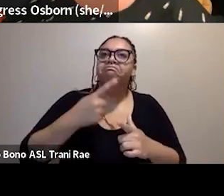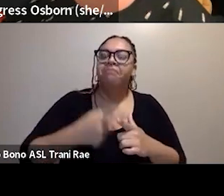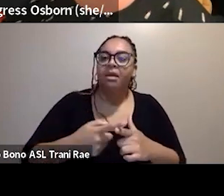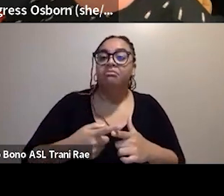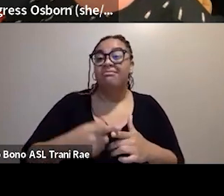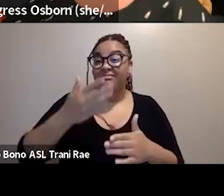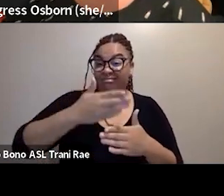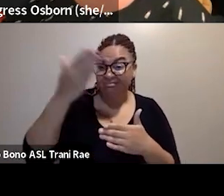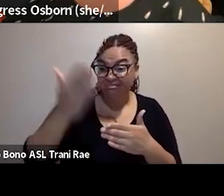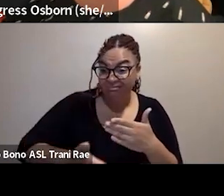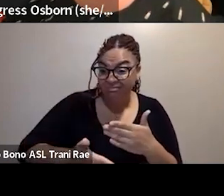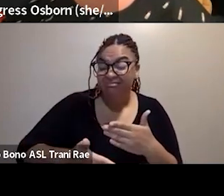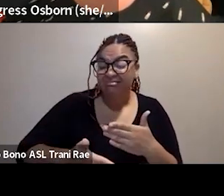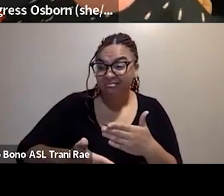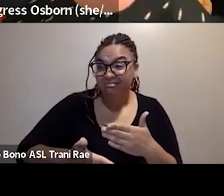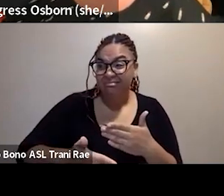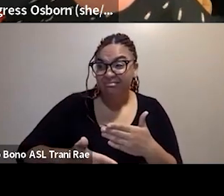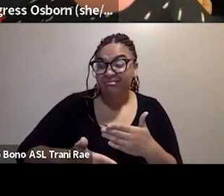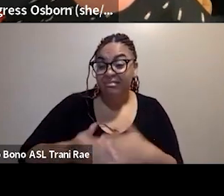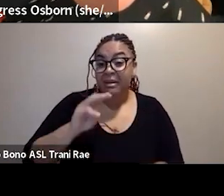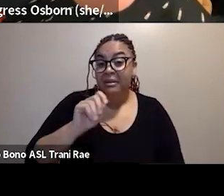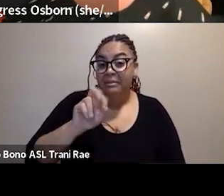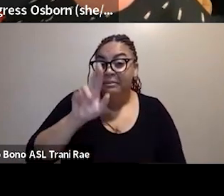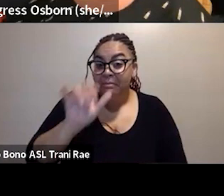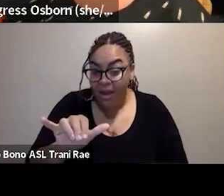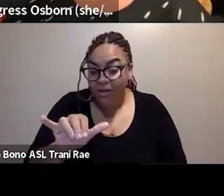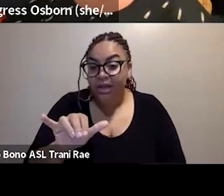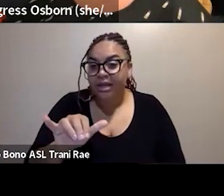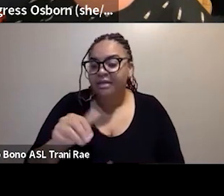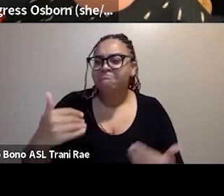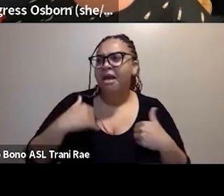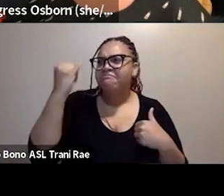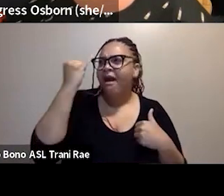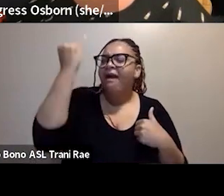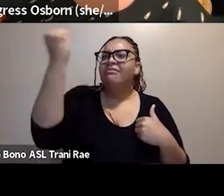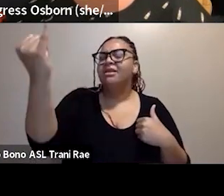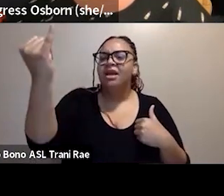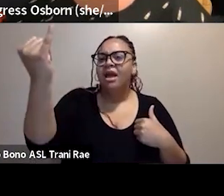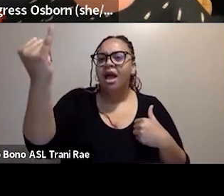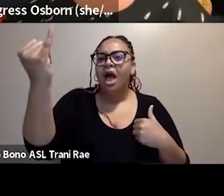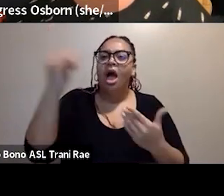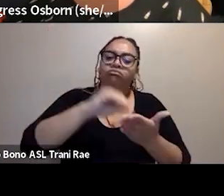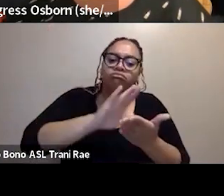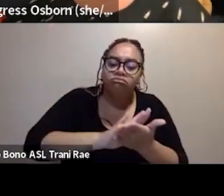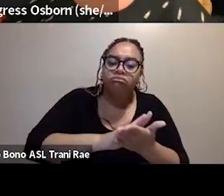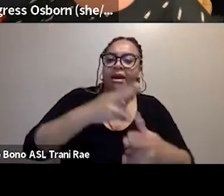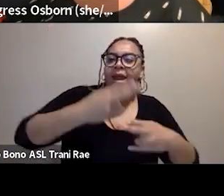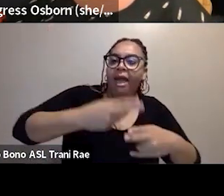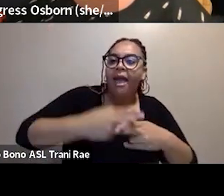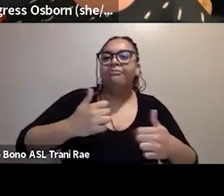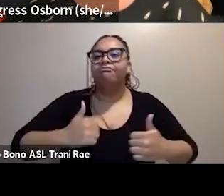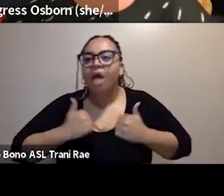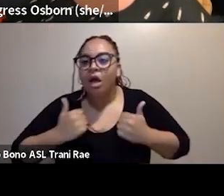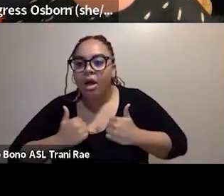end, Mary Ray Worley has the idea of taking down our names, addresses, emails,